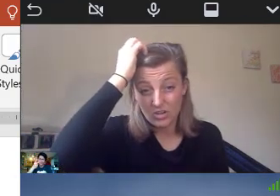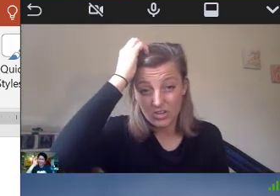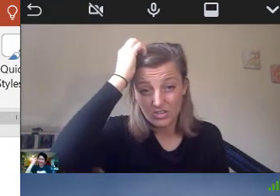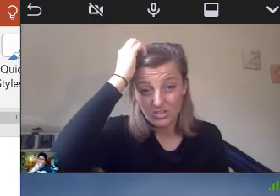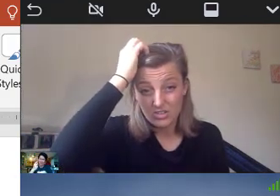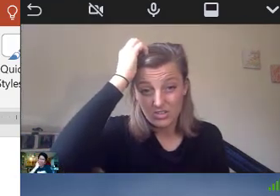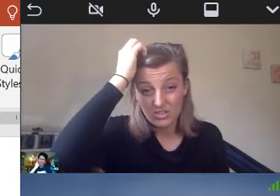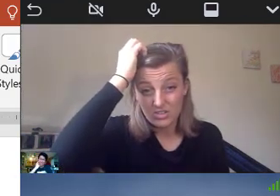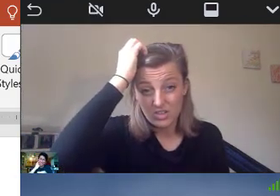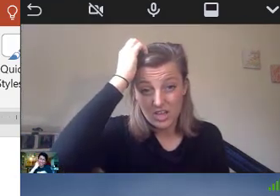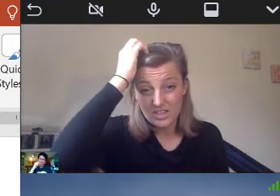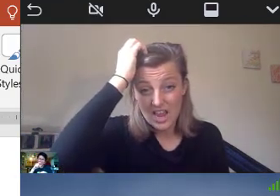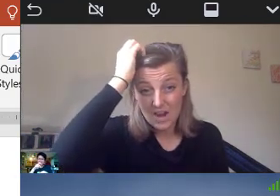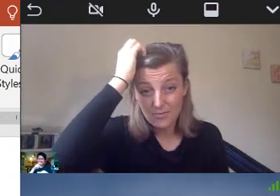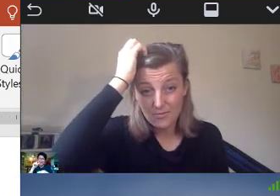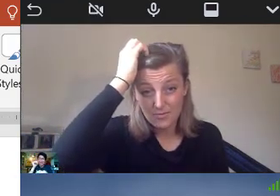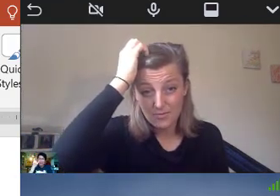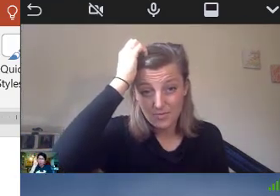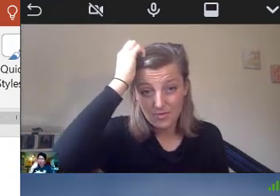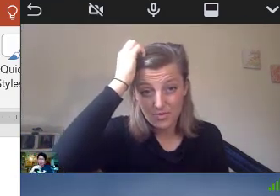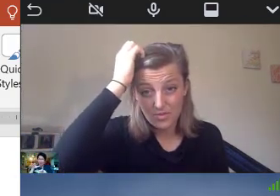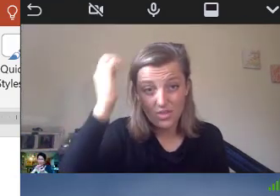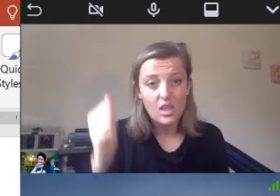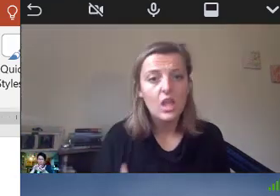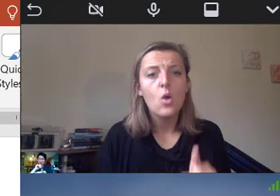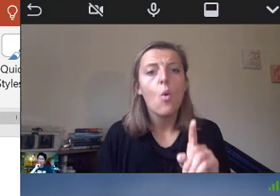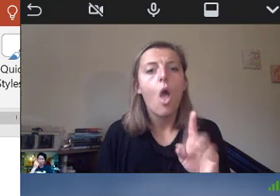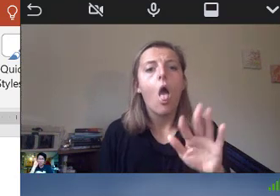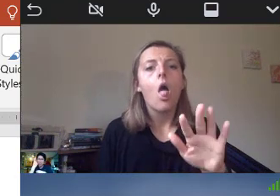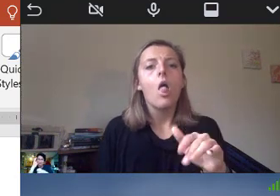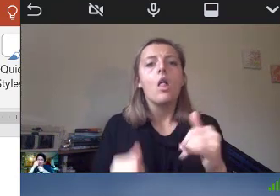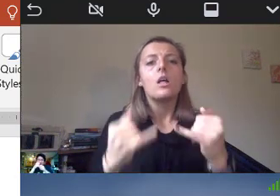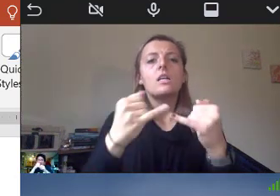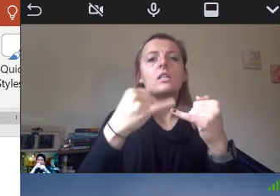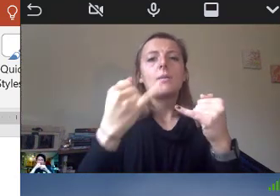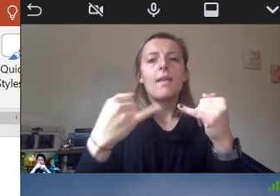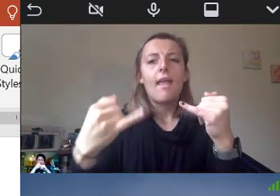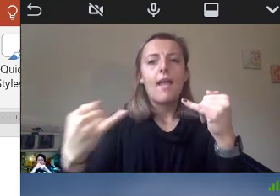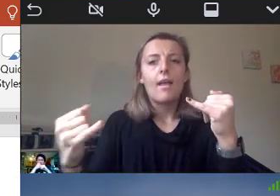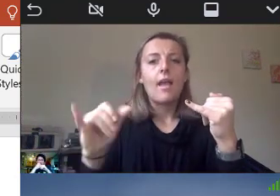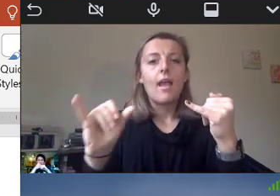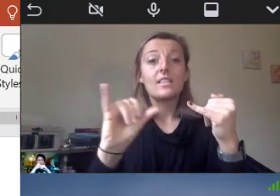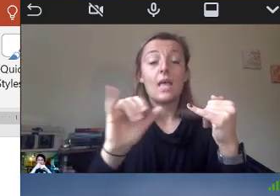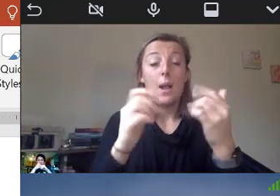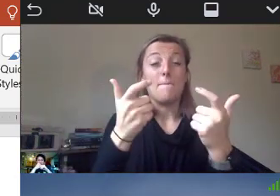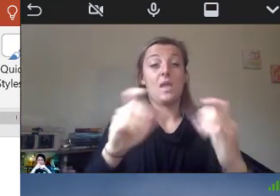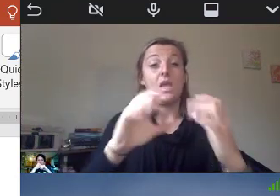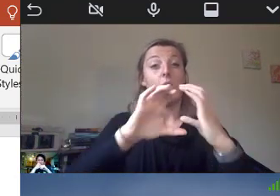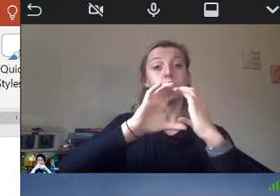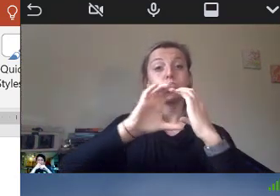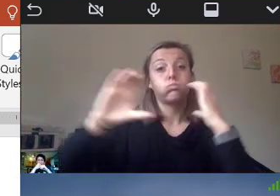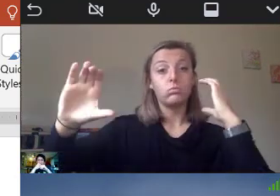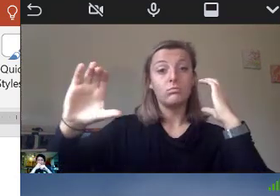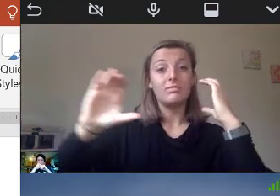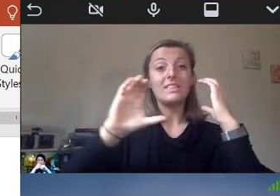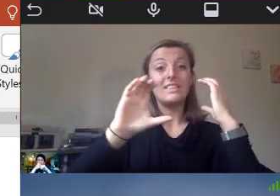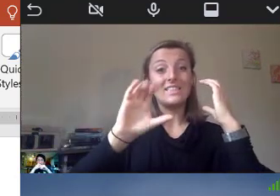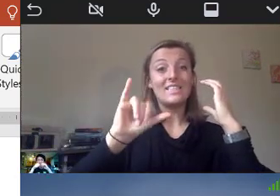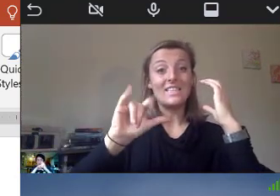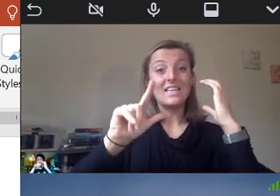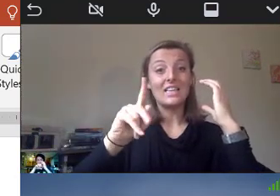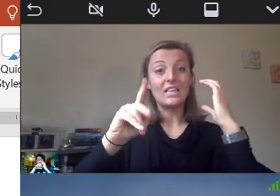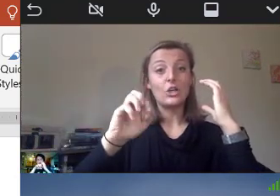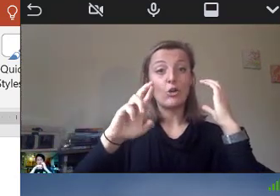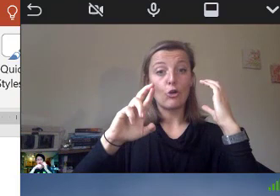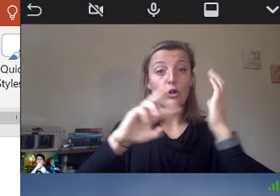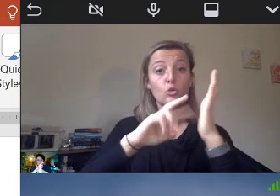or no, so it's not a plate. A spaghetti noodle is like a big cylinder, so the area here is the perimeter,